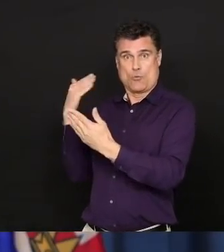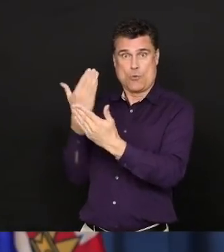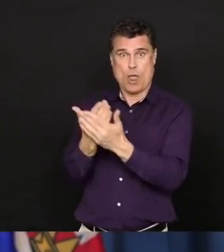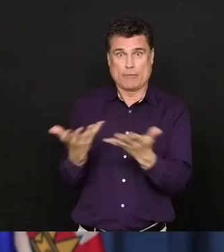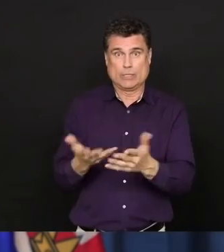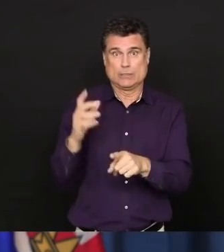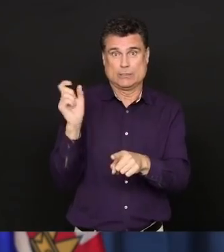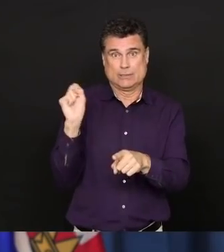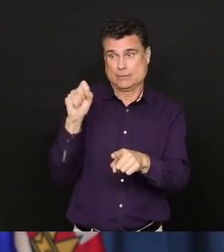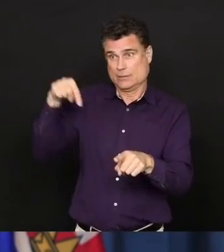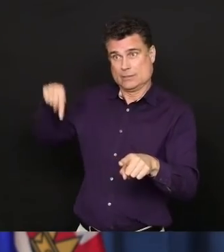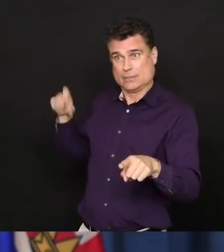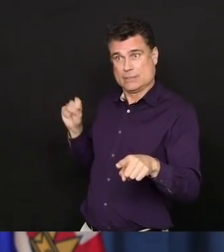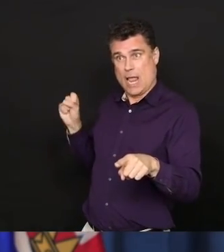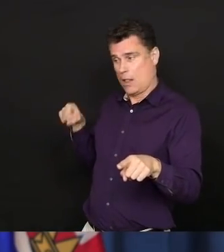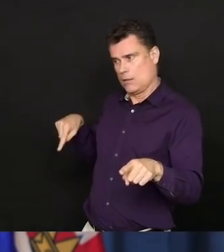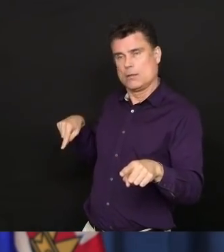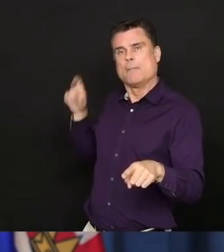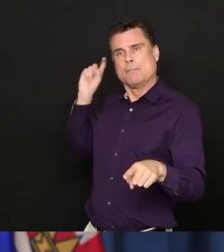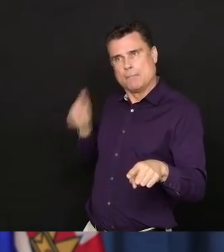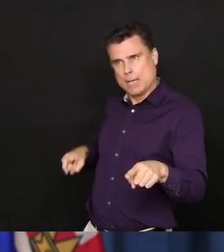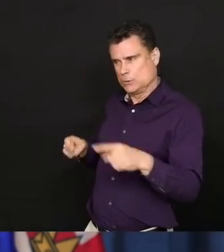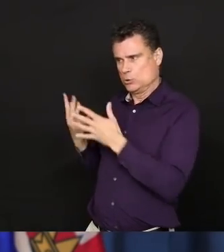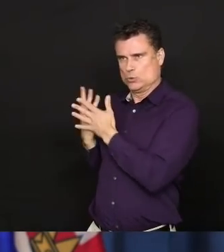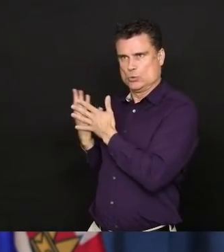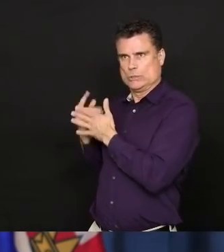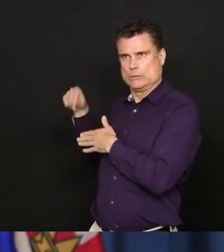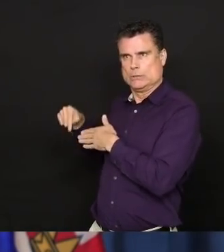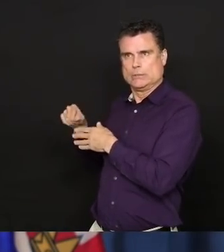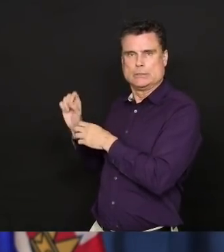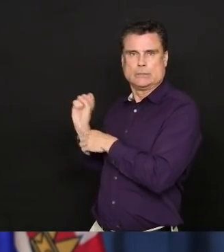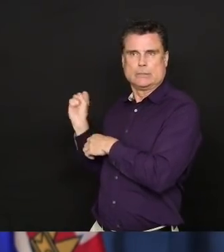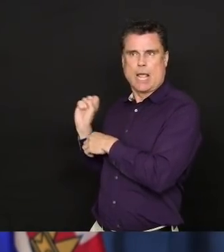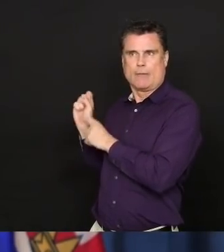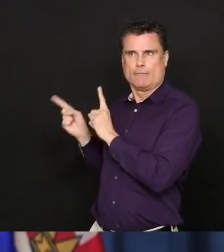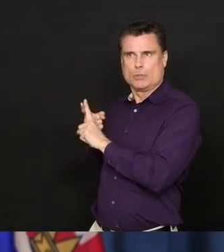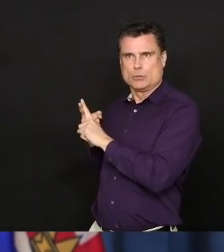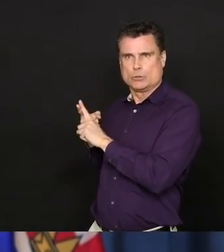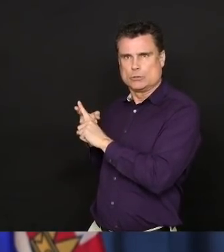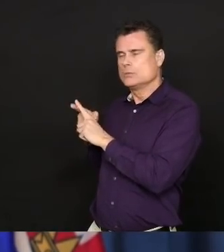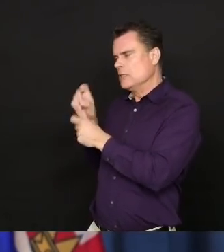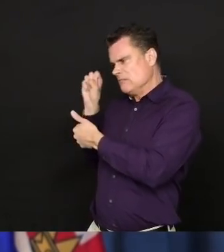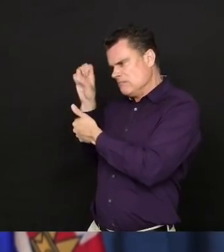well where they are before they travel. Thank you. Thank you for today. Thank you.